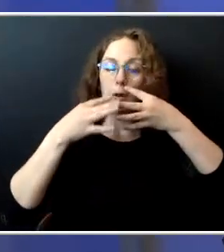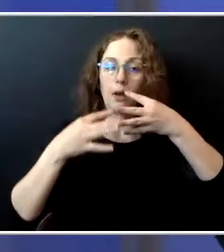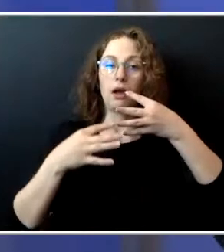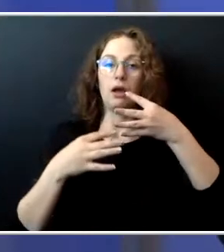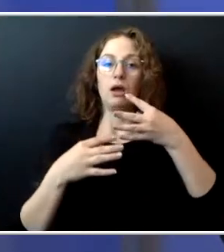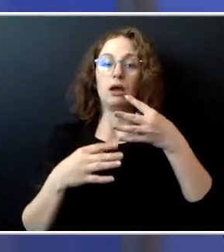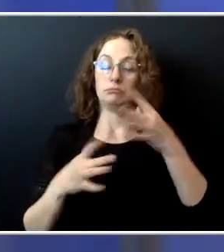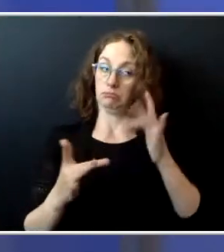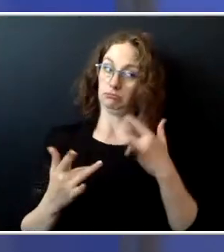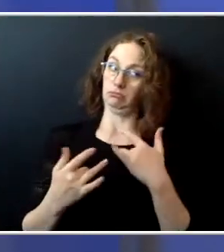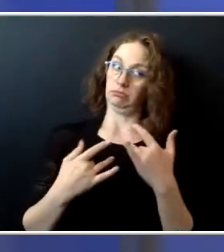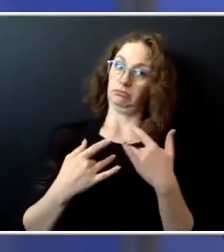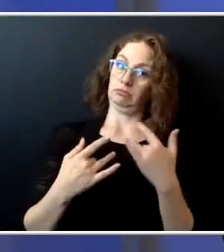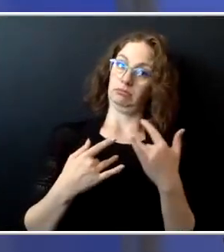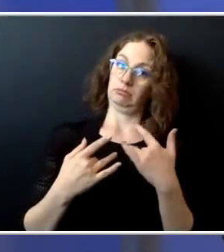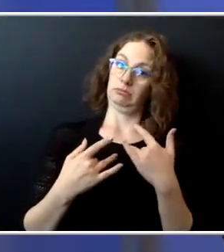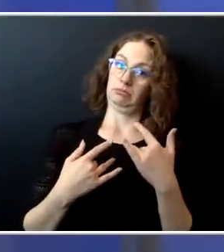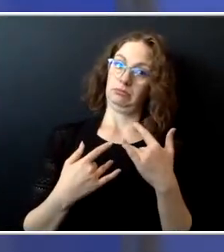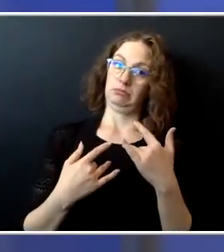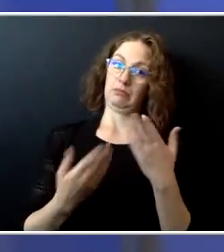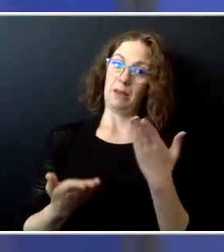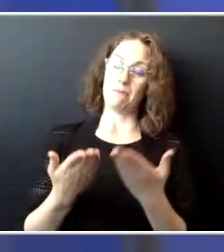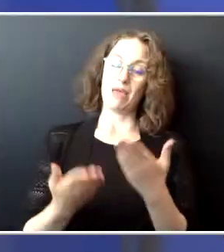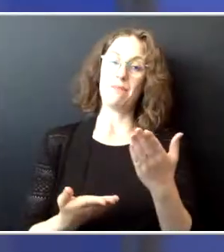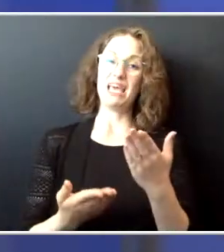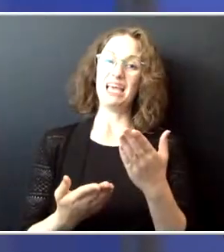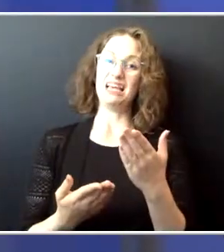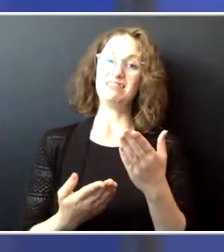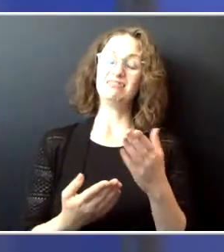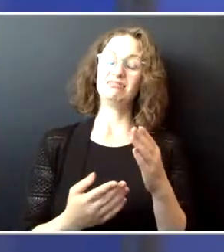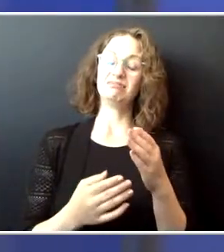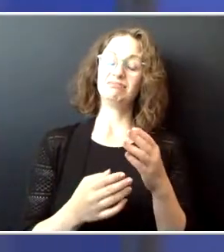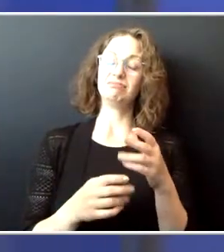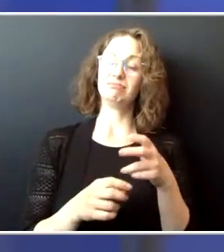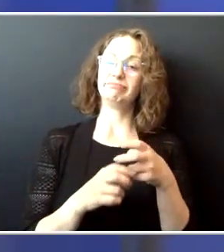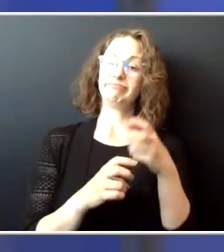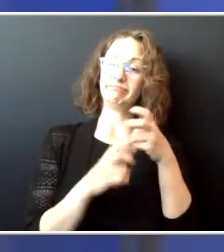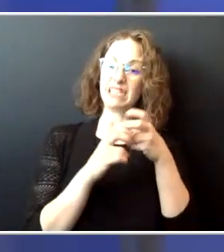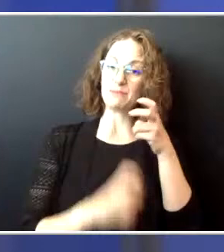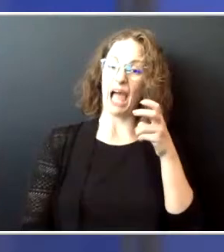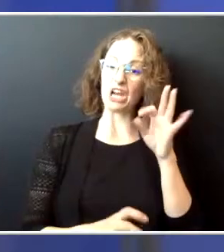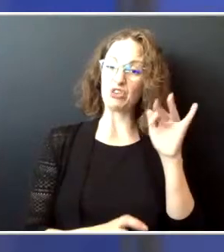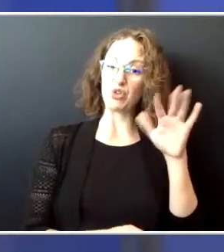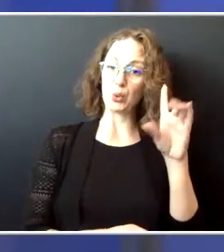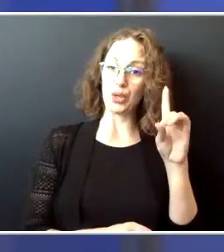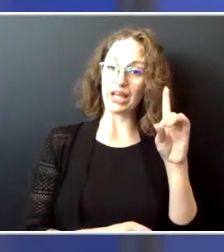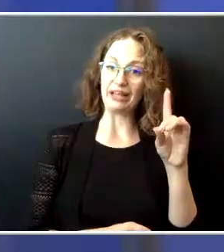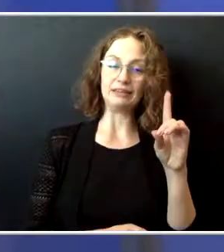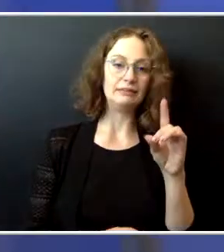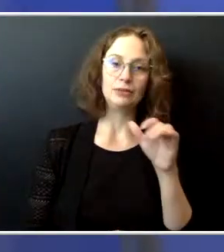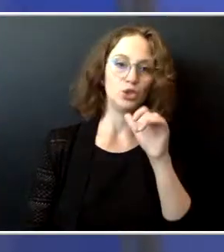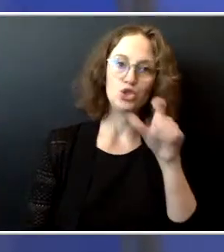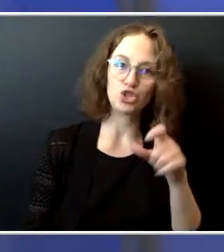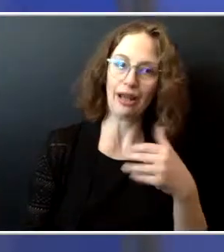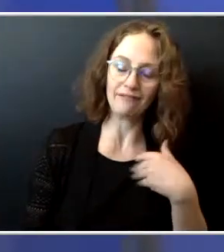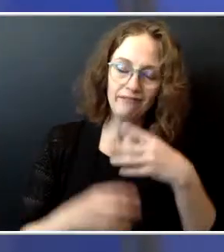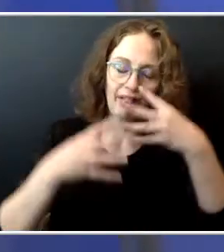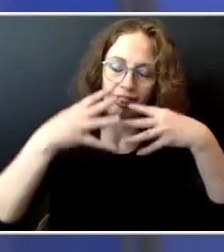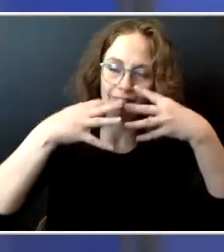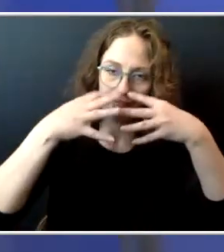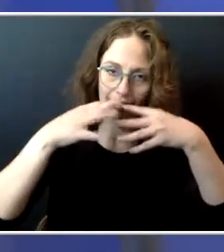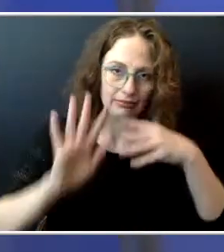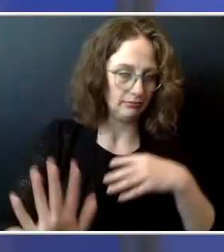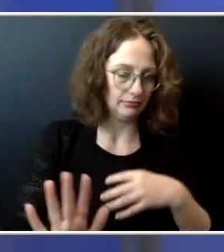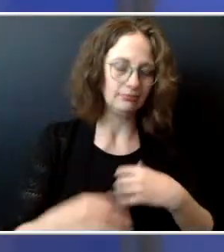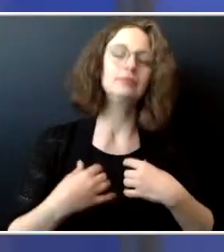for cerebrospinal fluid, which nobody should have coming out of their nose. And so,